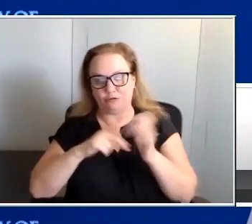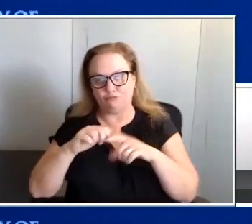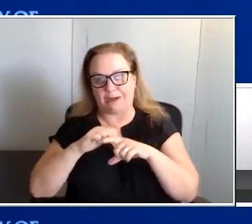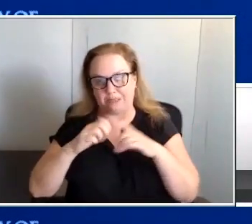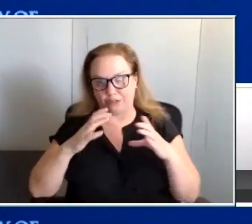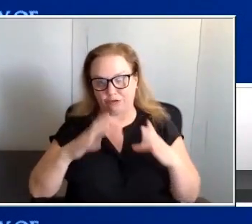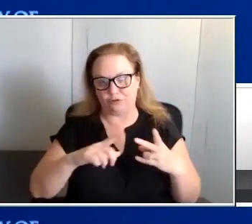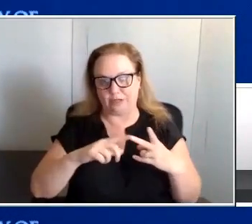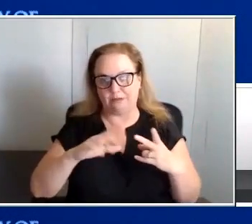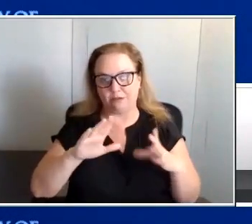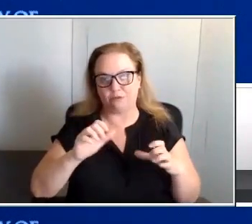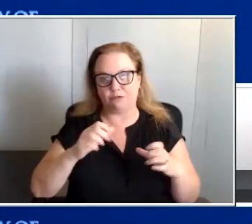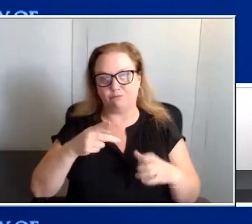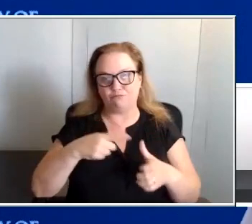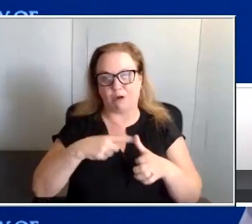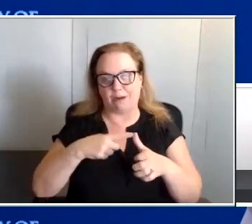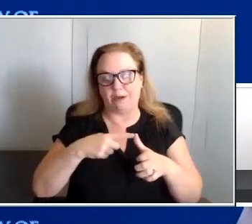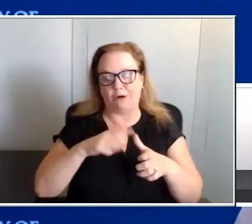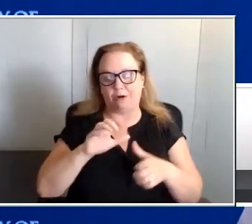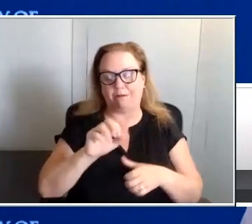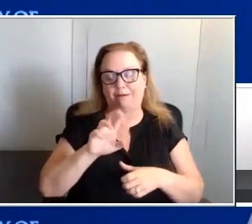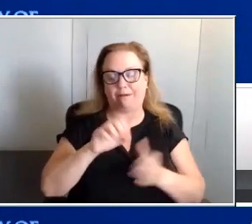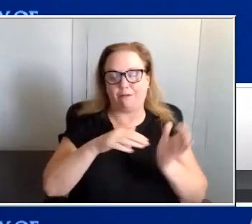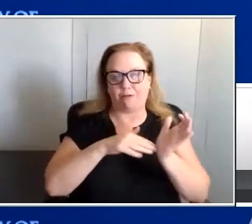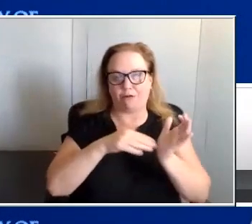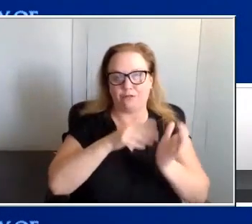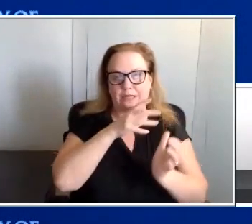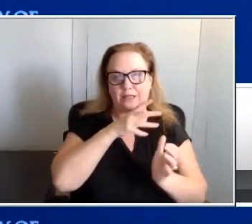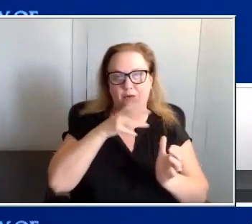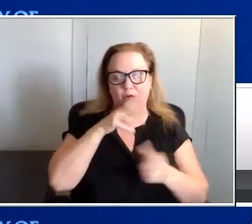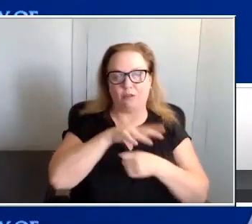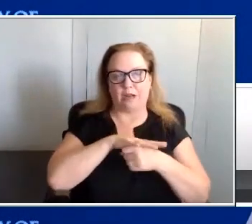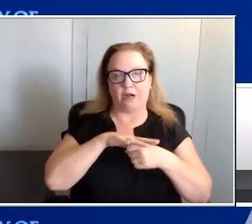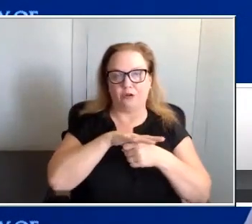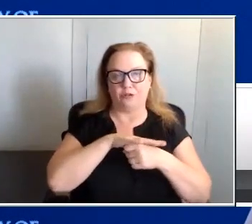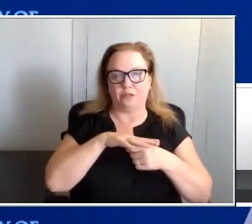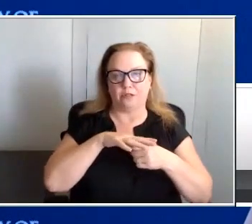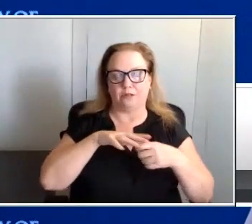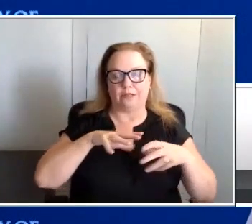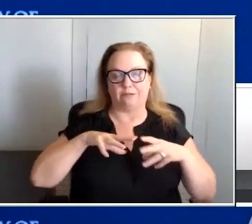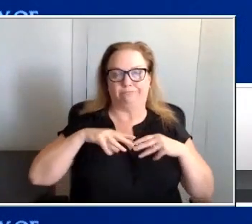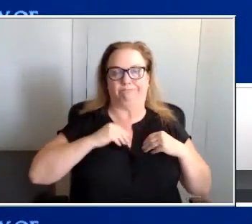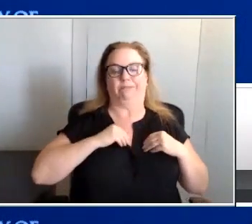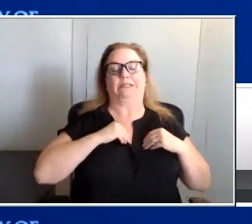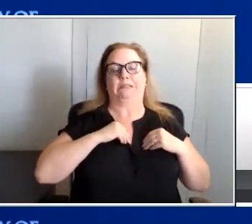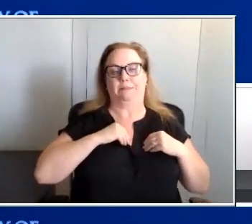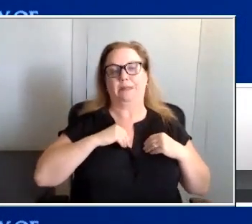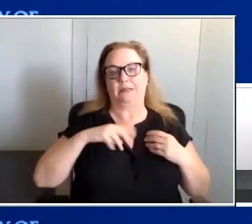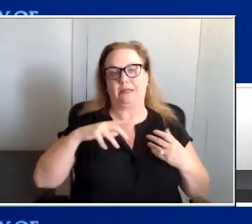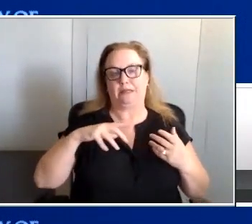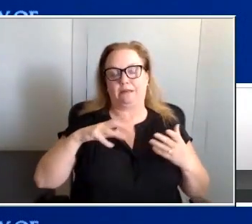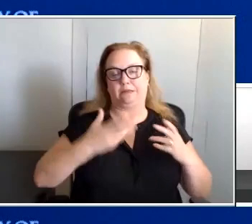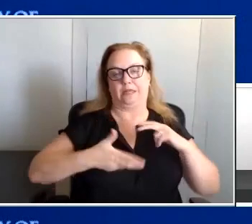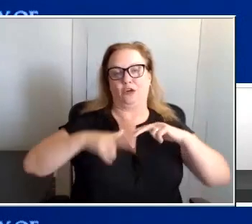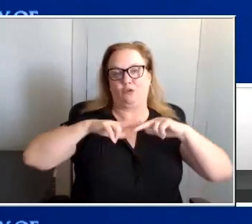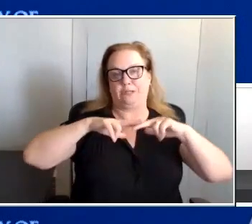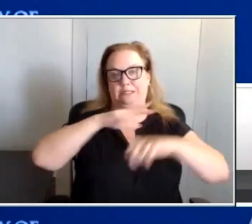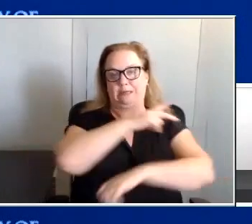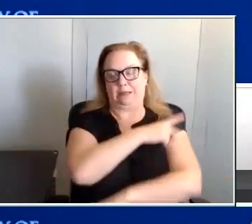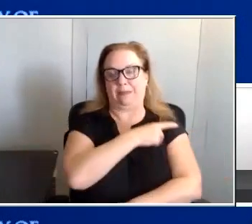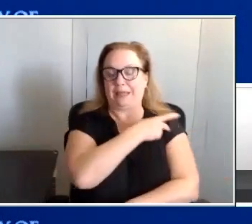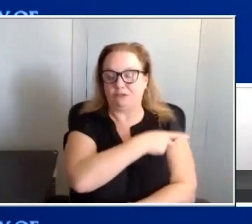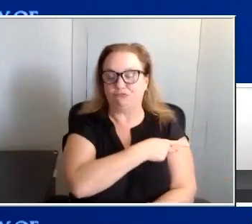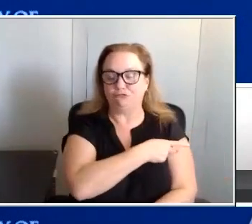care physicians out in those rural areas who are going to be having to take on an increased patient load with